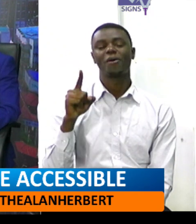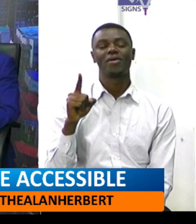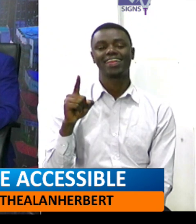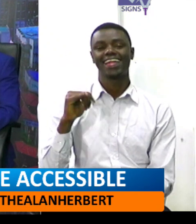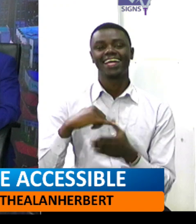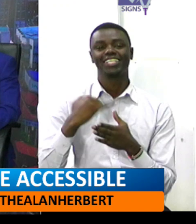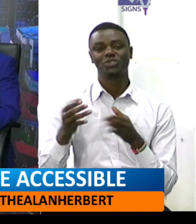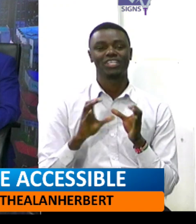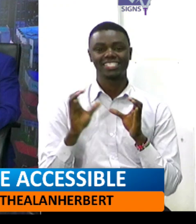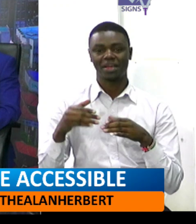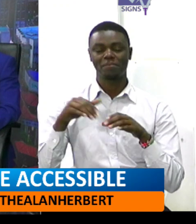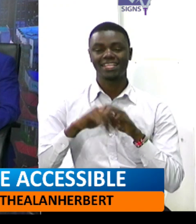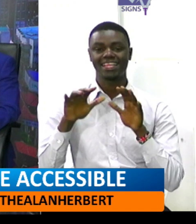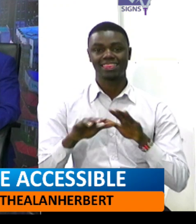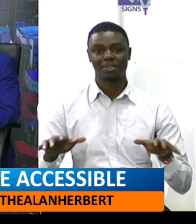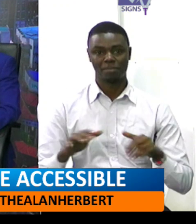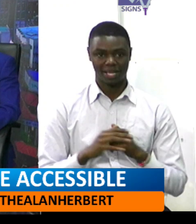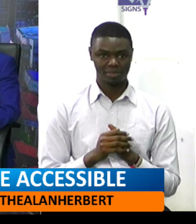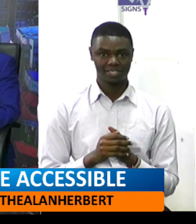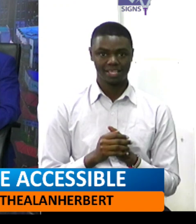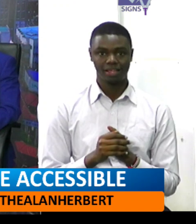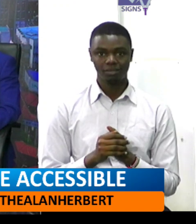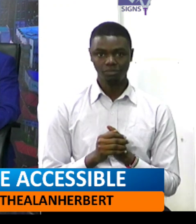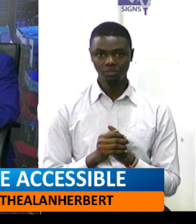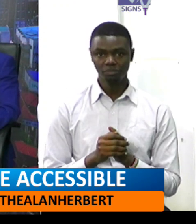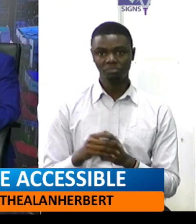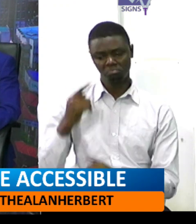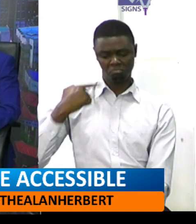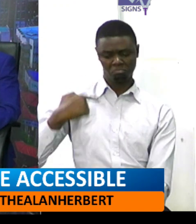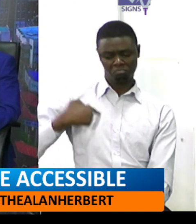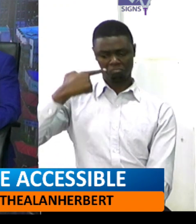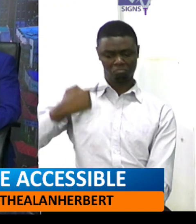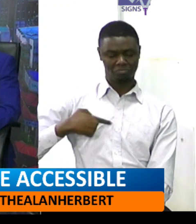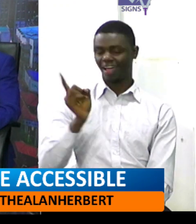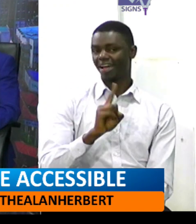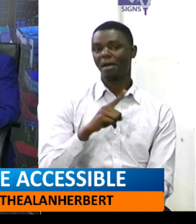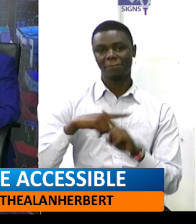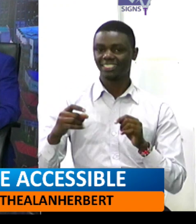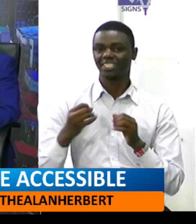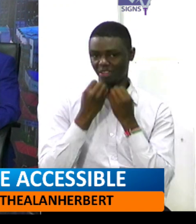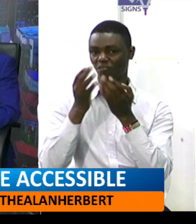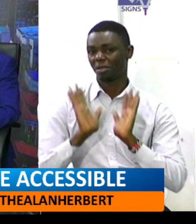market. But we are not that is a quick brag, But we are not saying. So,